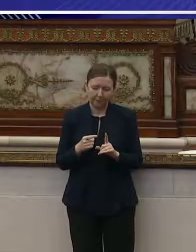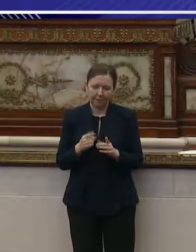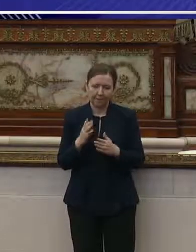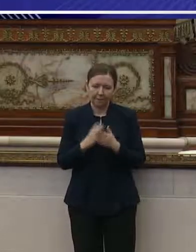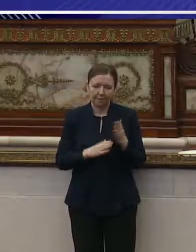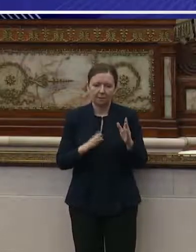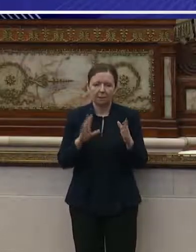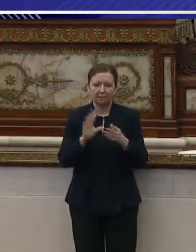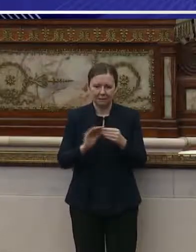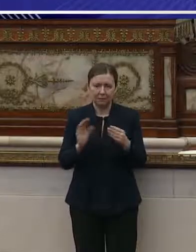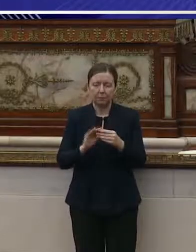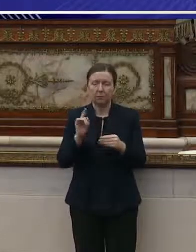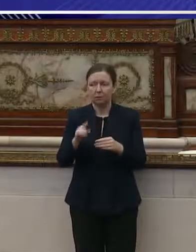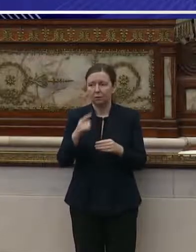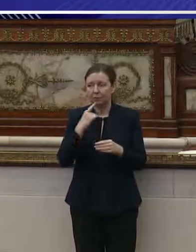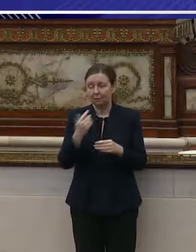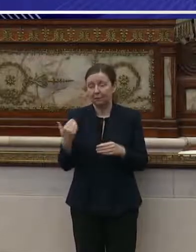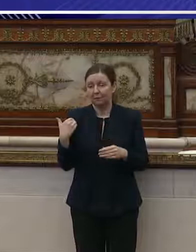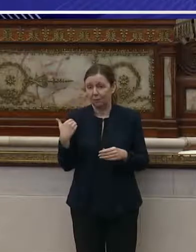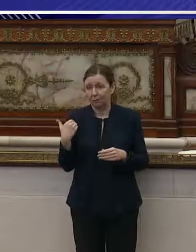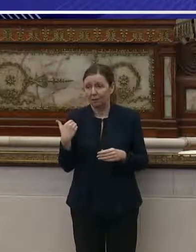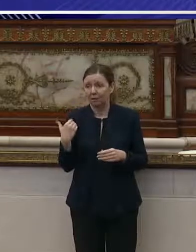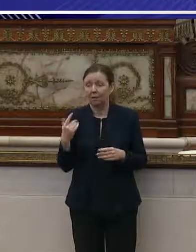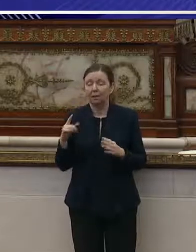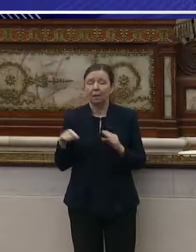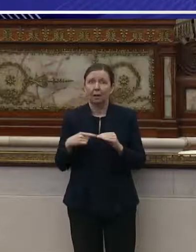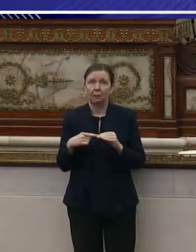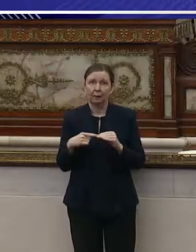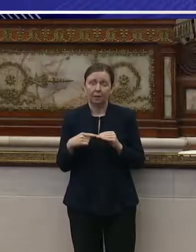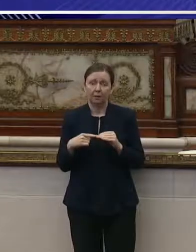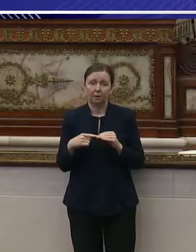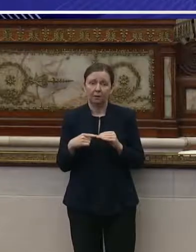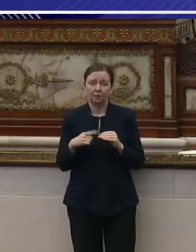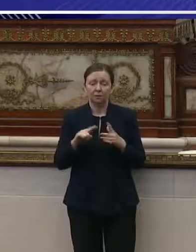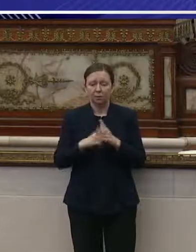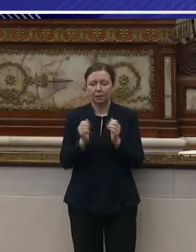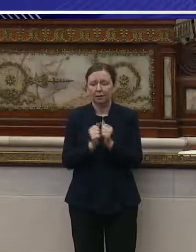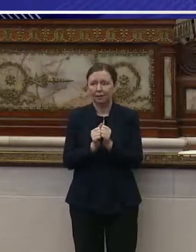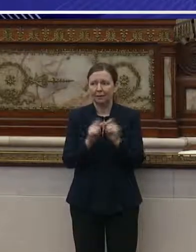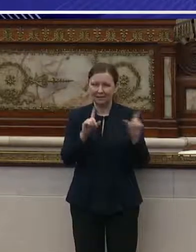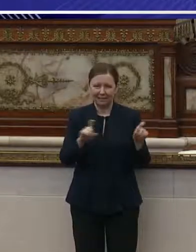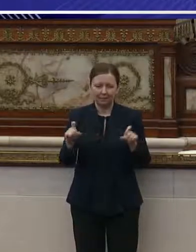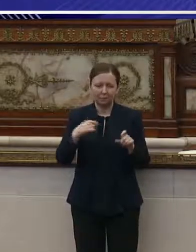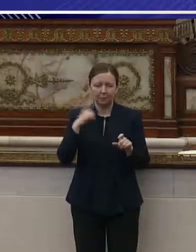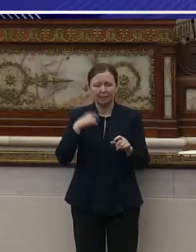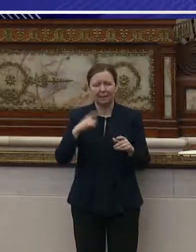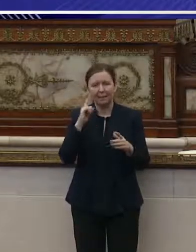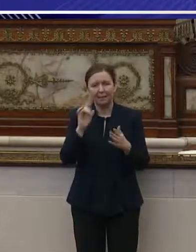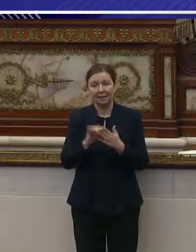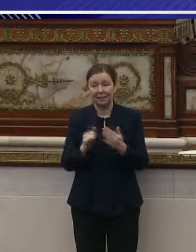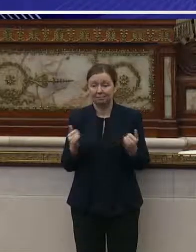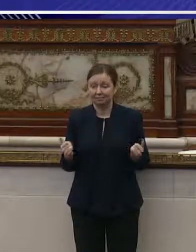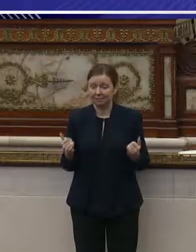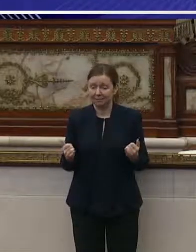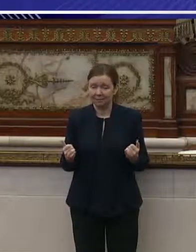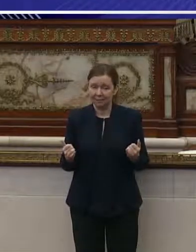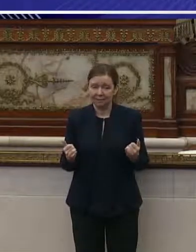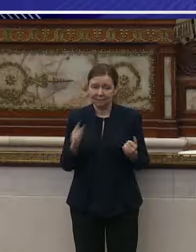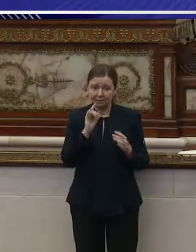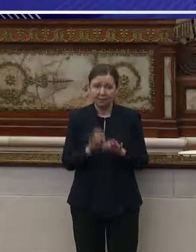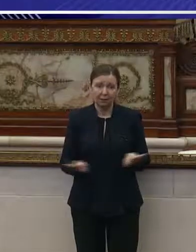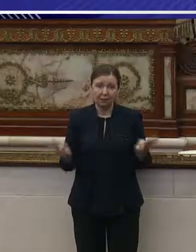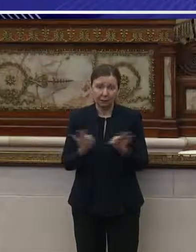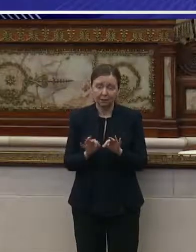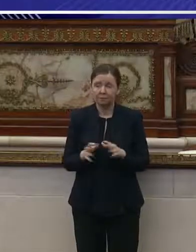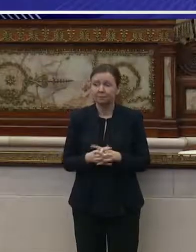the testimony you stated earlier, specifically starting with the testing, because I do think this point is very